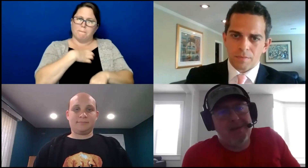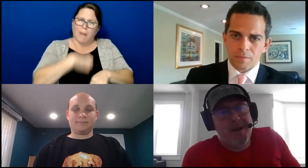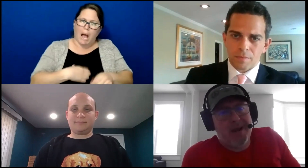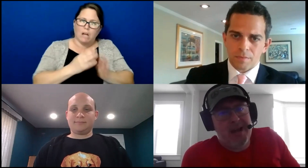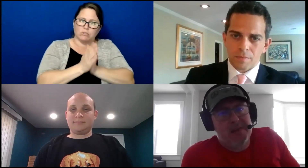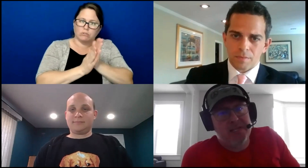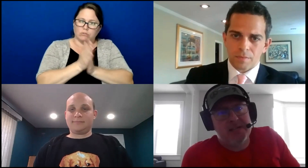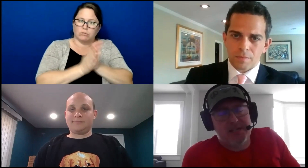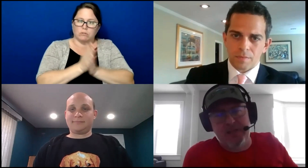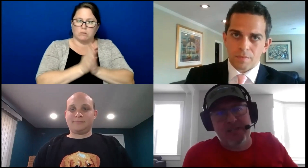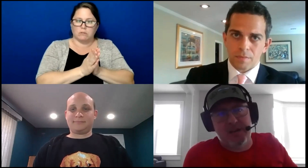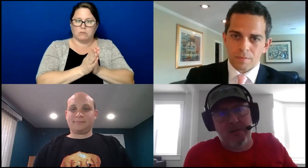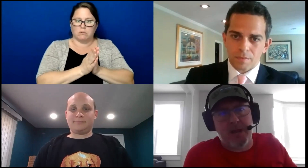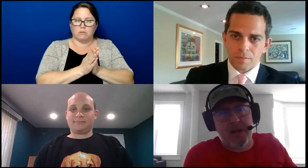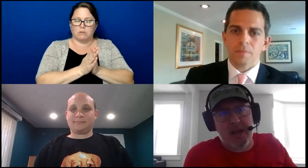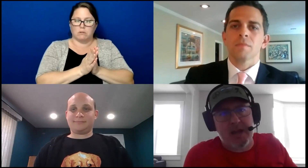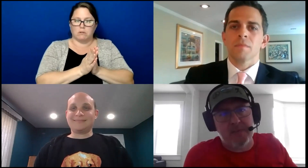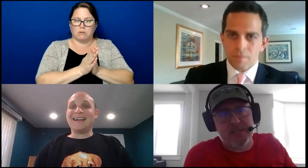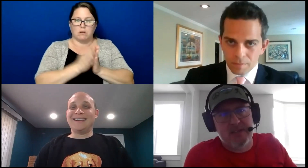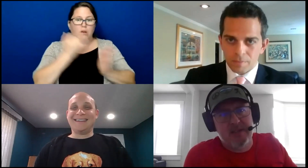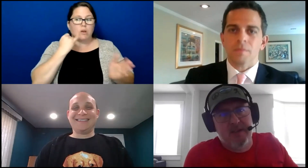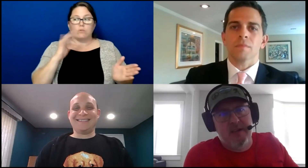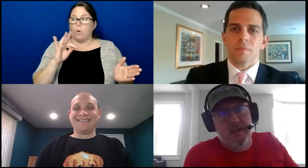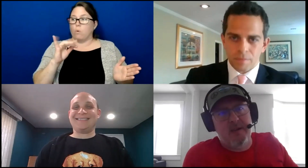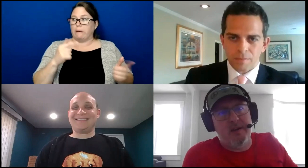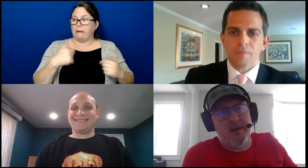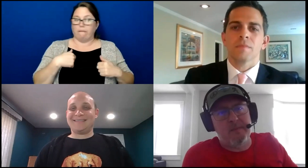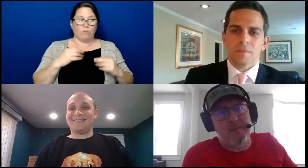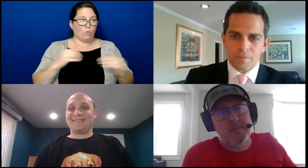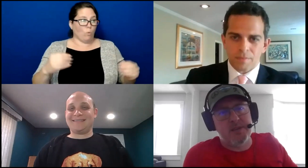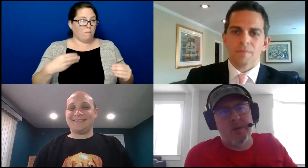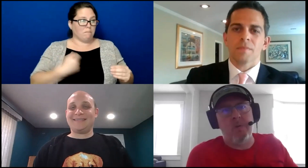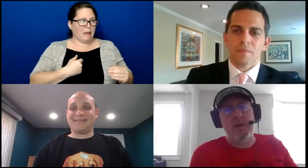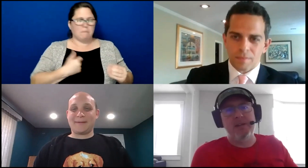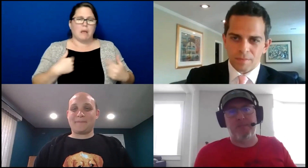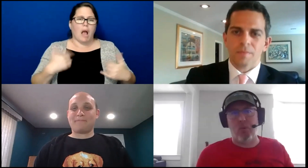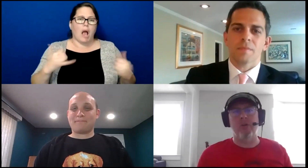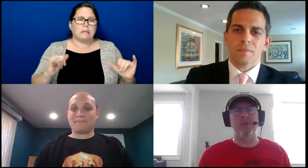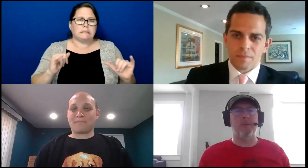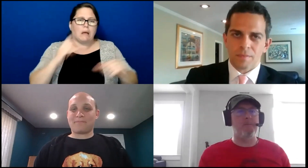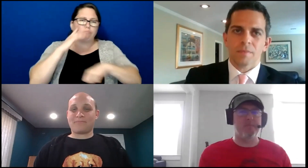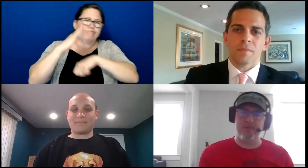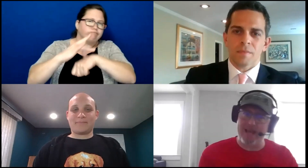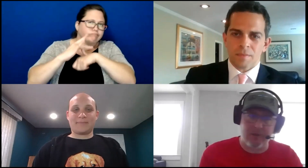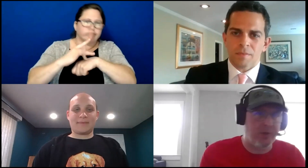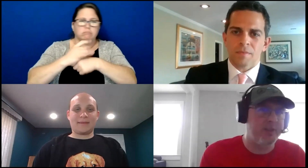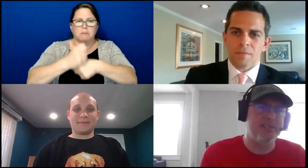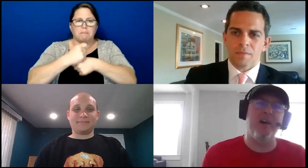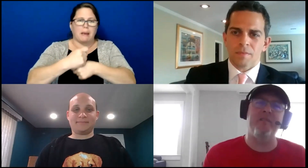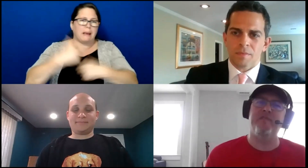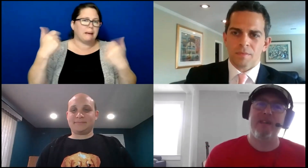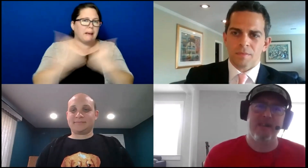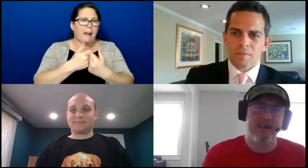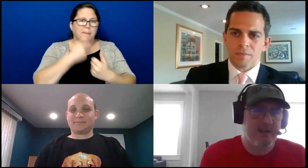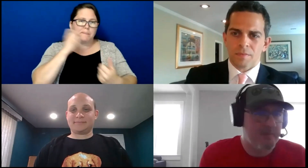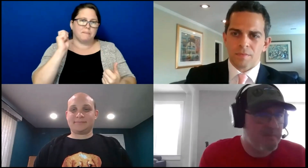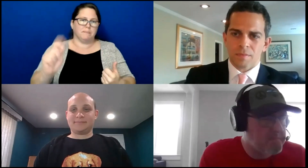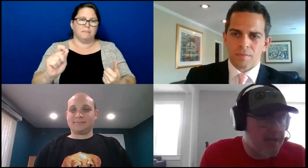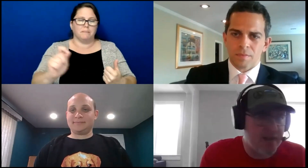get paid to make games, I'd still be sitting here making games. So it's important. Download the